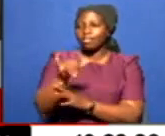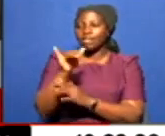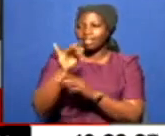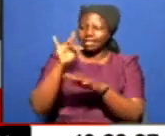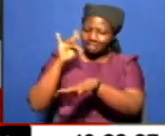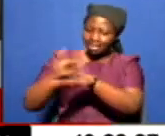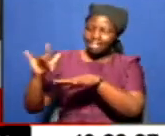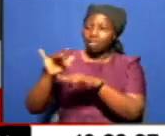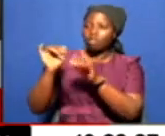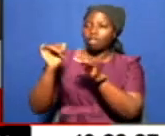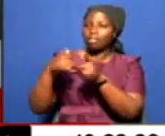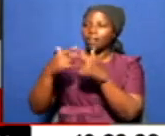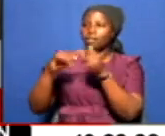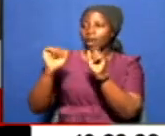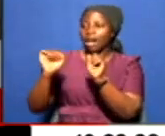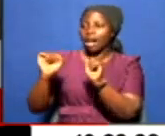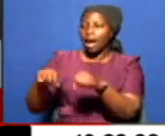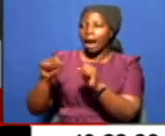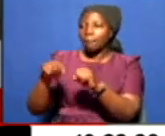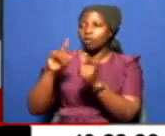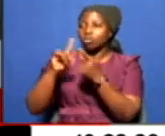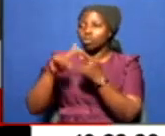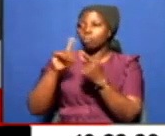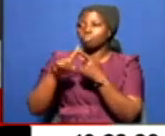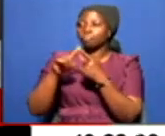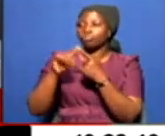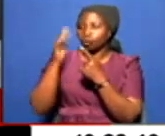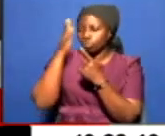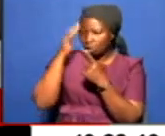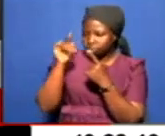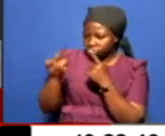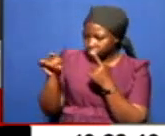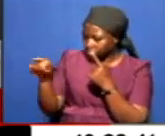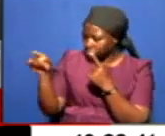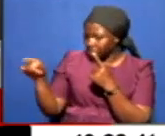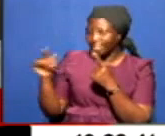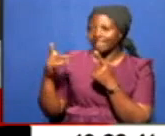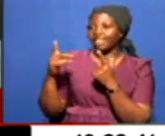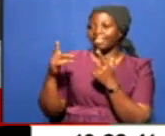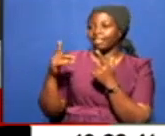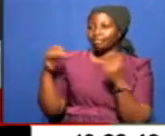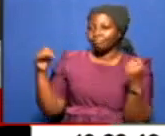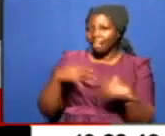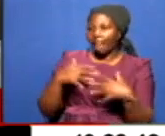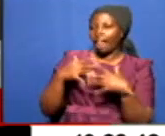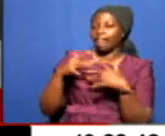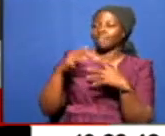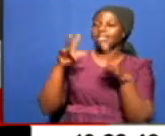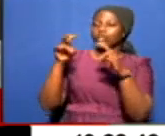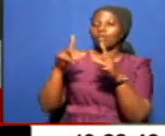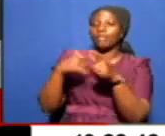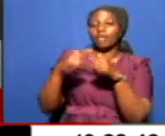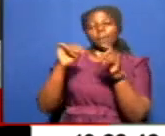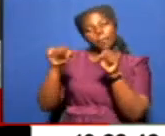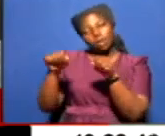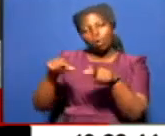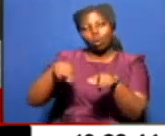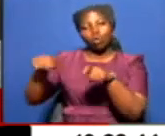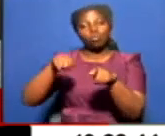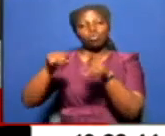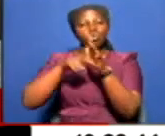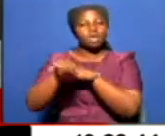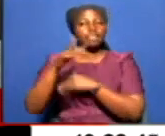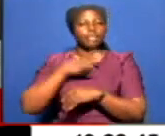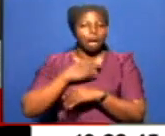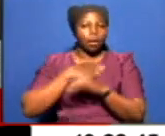to pick elements of terror, and we are able to contain them in our institutions of learning. In the